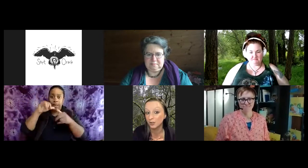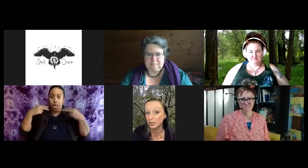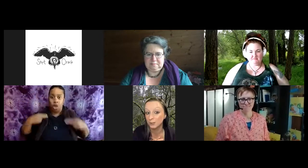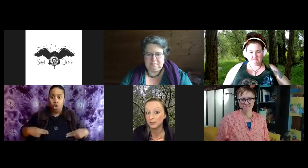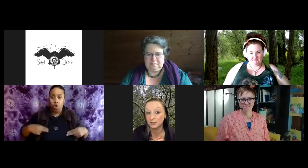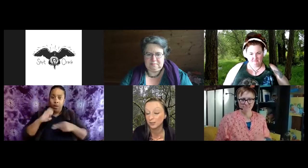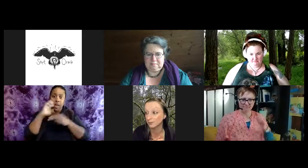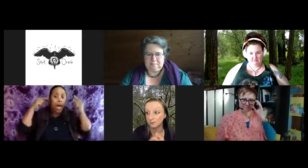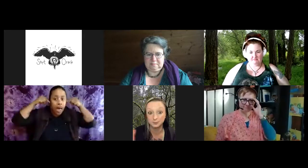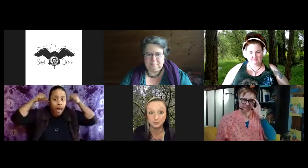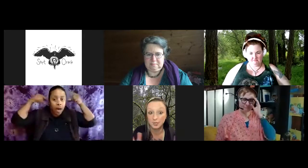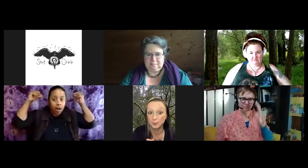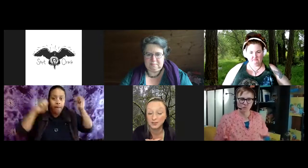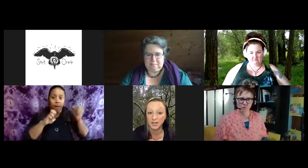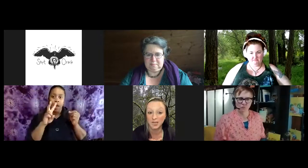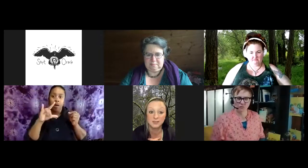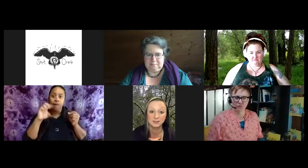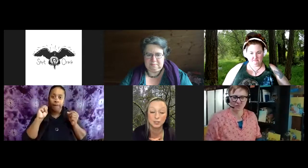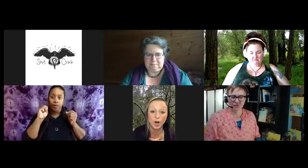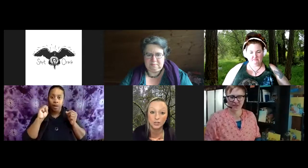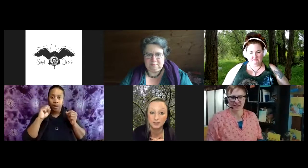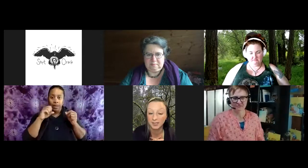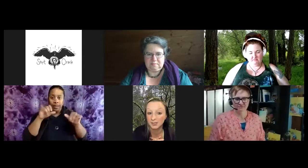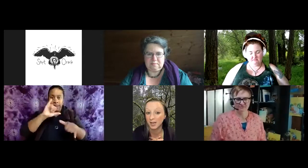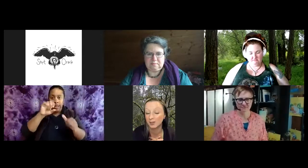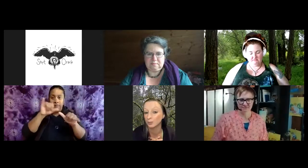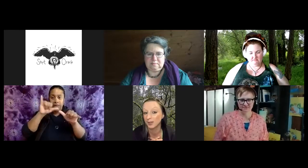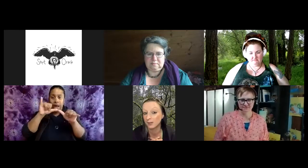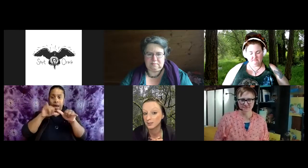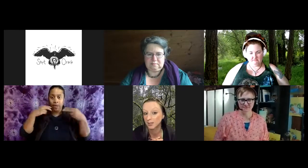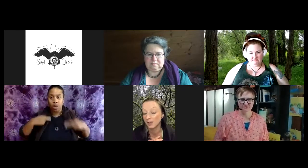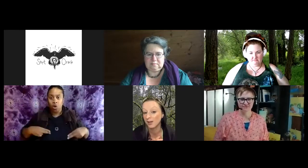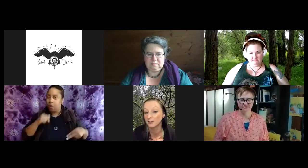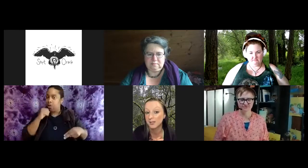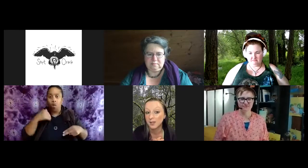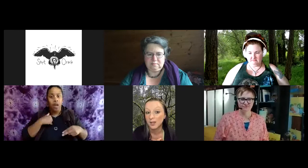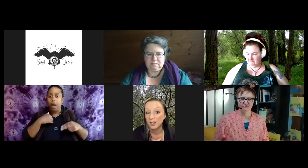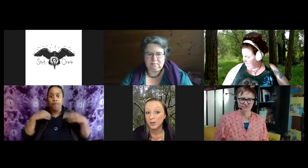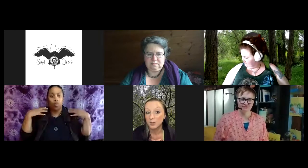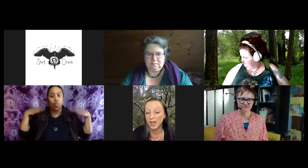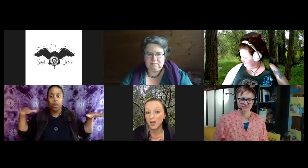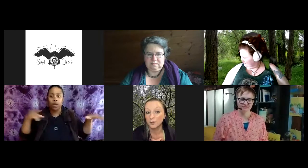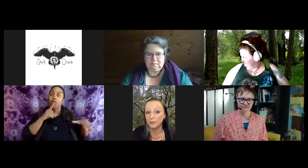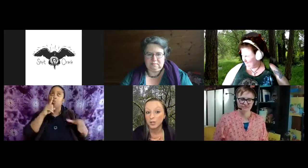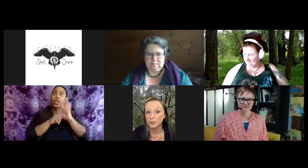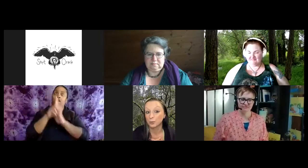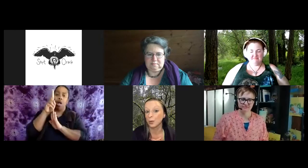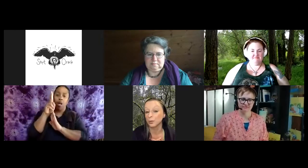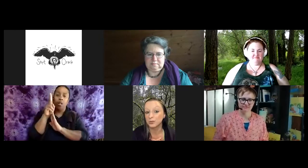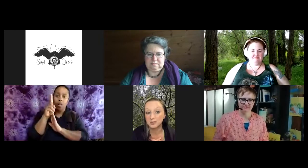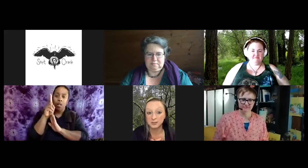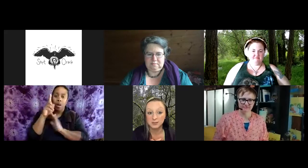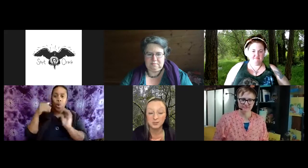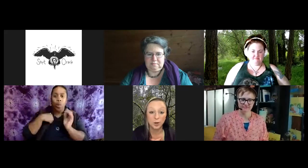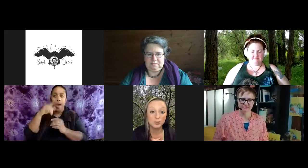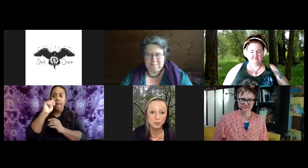They're human size and tall, and they don't have wings. And we have